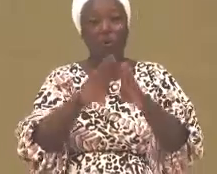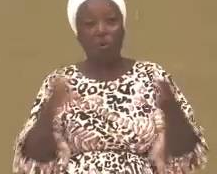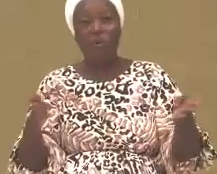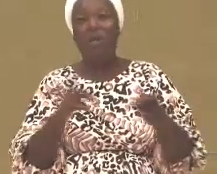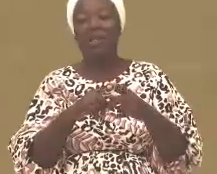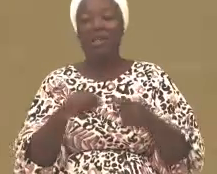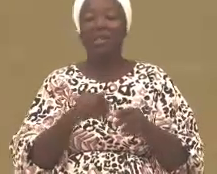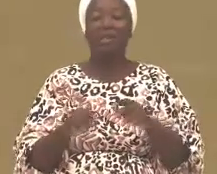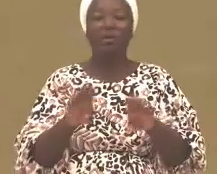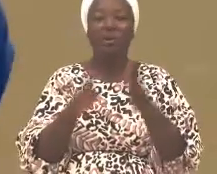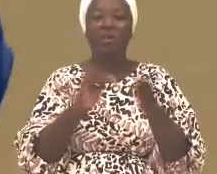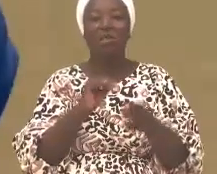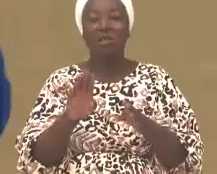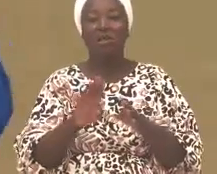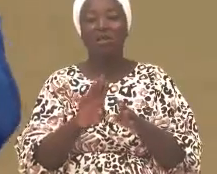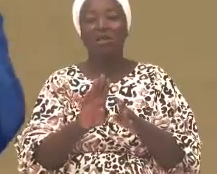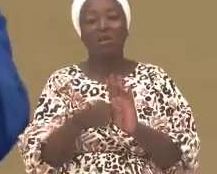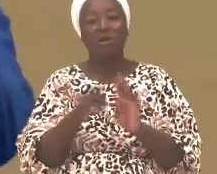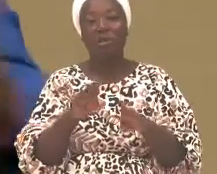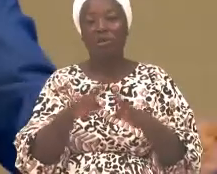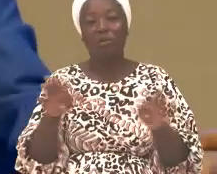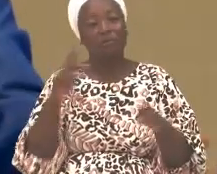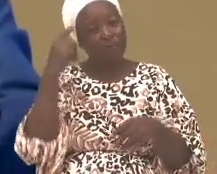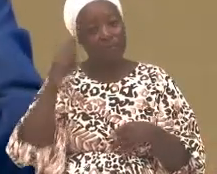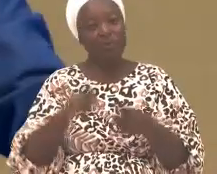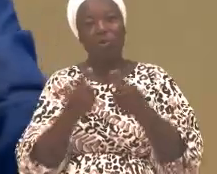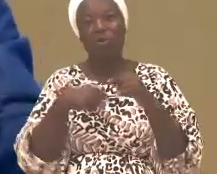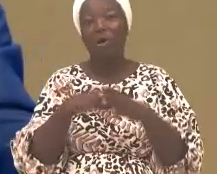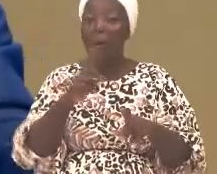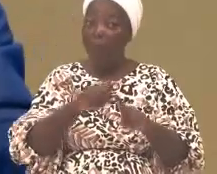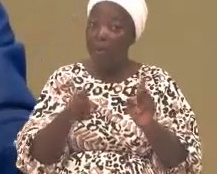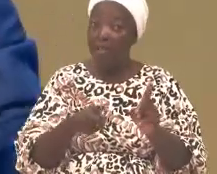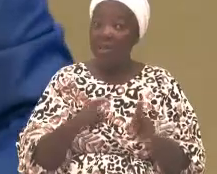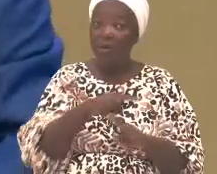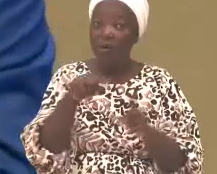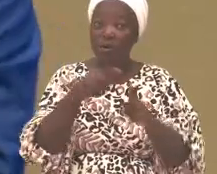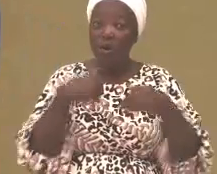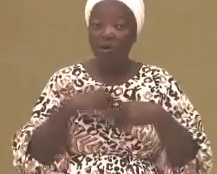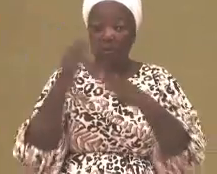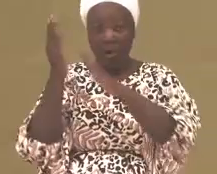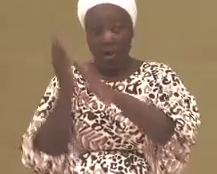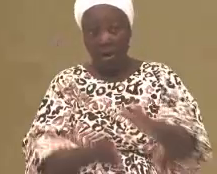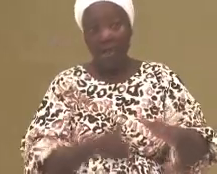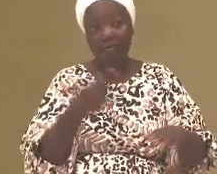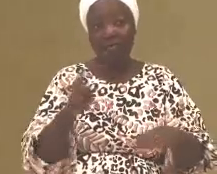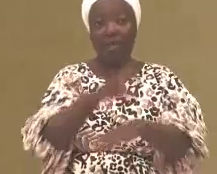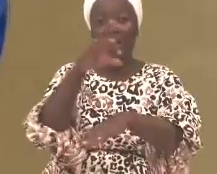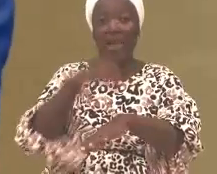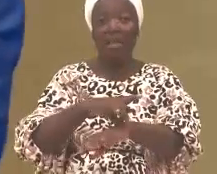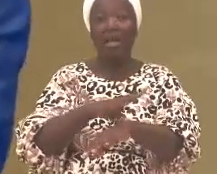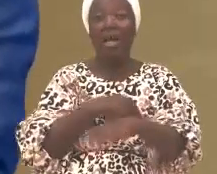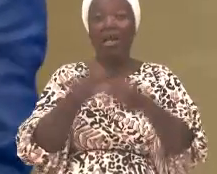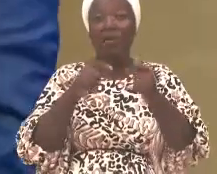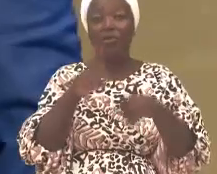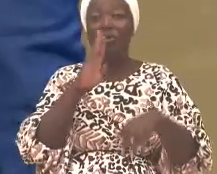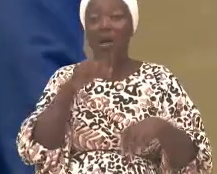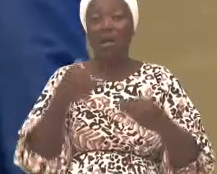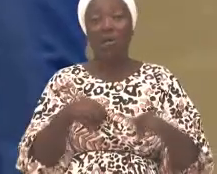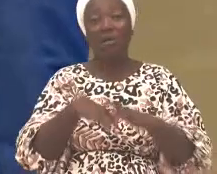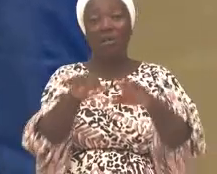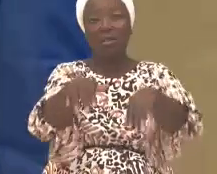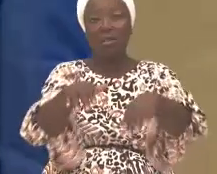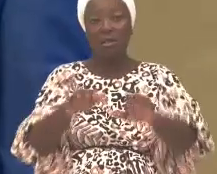come. But when you have left the earth and you are now in the graves, the